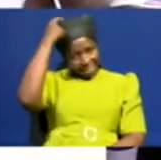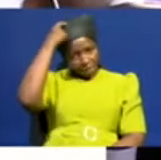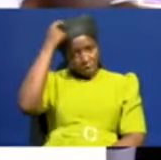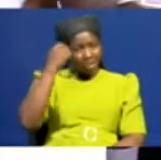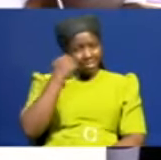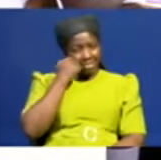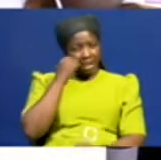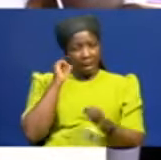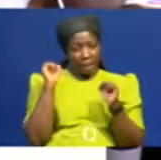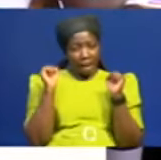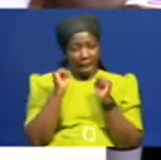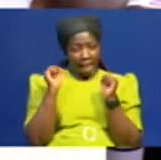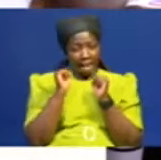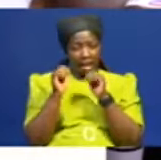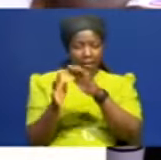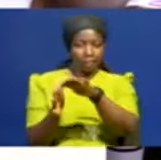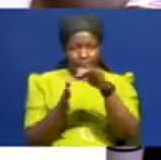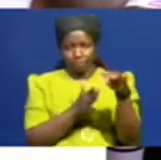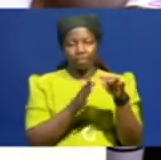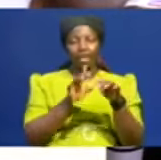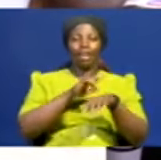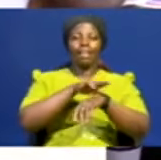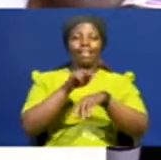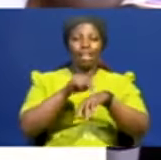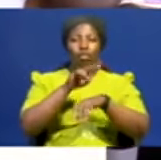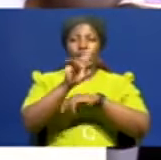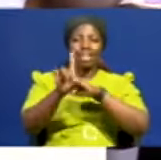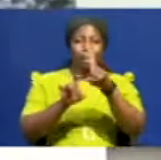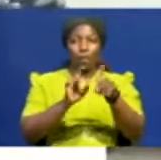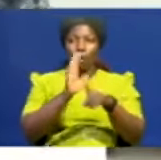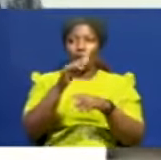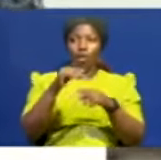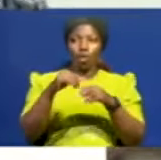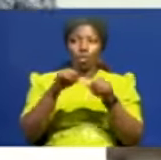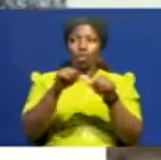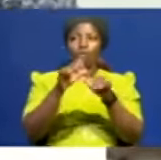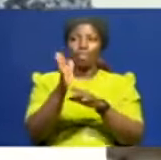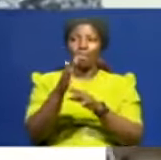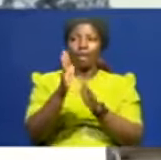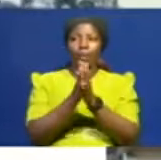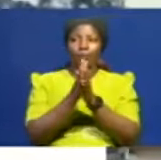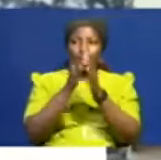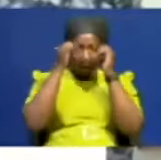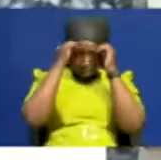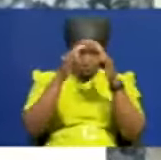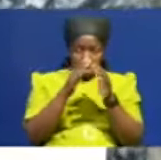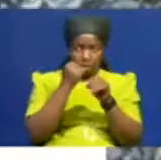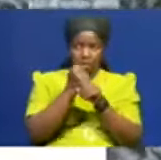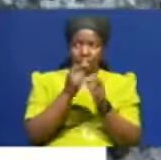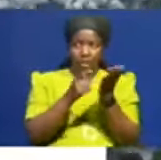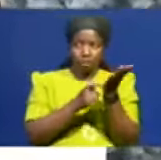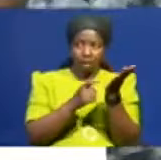malaria. The national examinations will continue on Thursday with candidates sitting for the Kiswahili Lugha paper in the morning